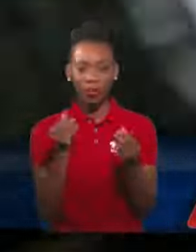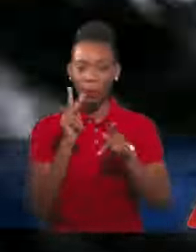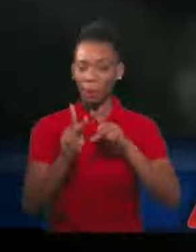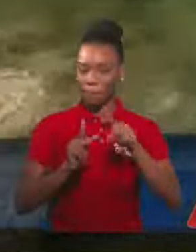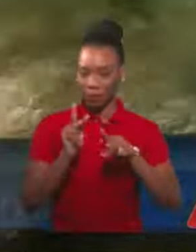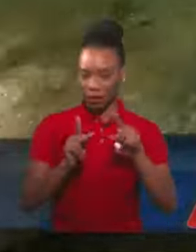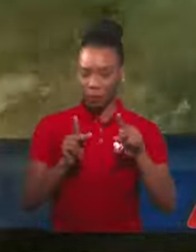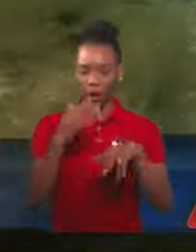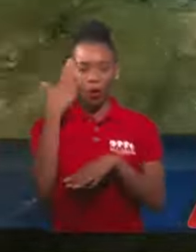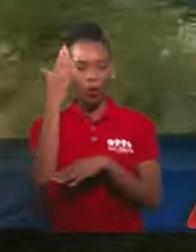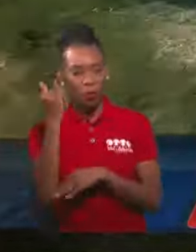get to. The perfect place to escape the crowd at the increasingly popular destination. On a hot day, there's but one thing to